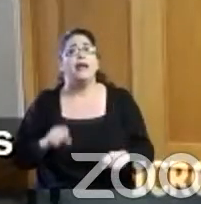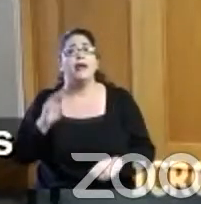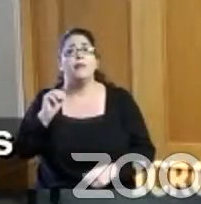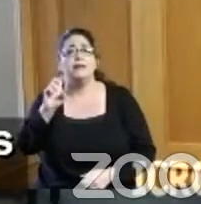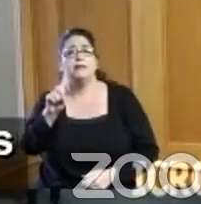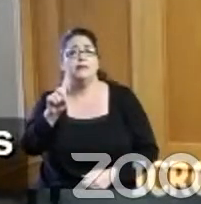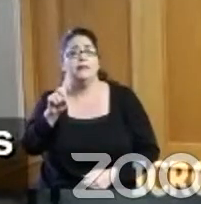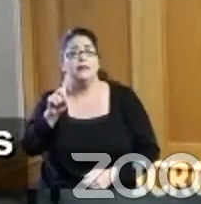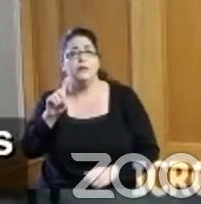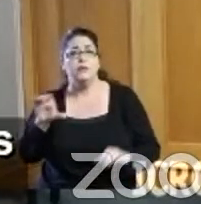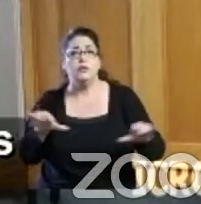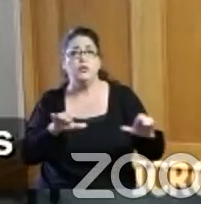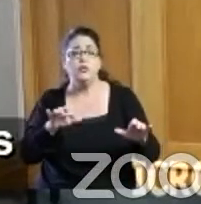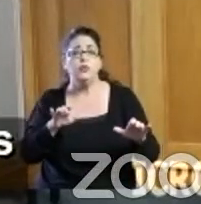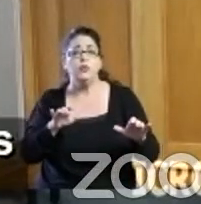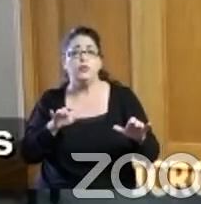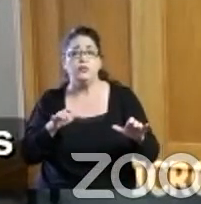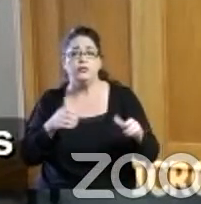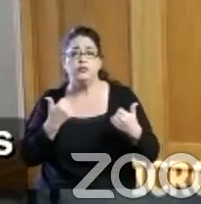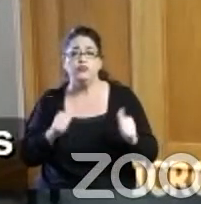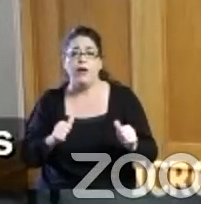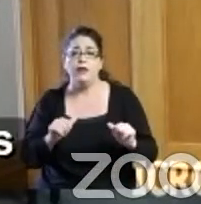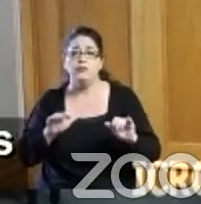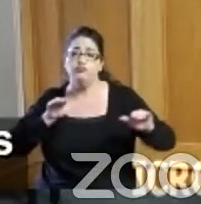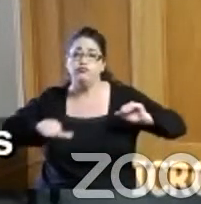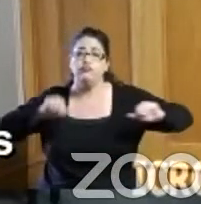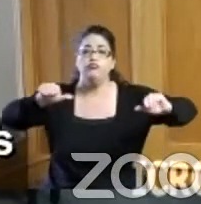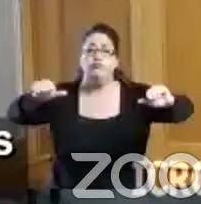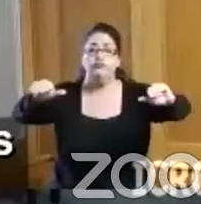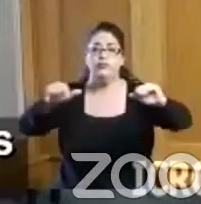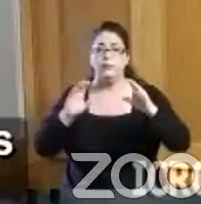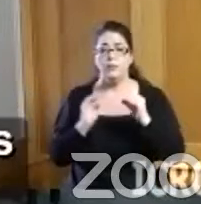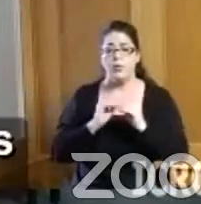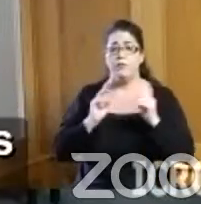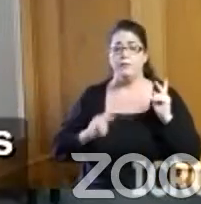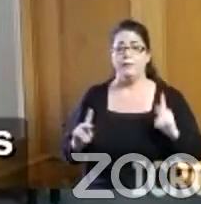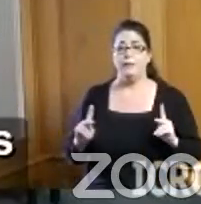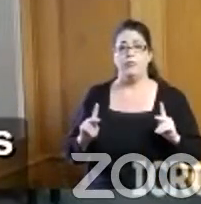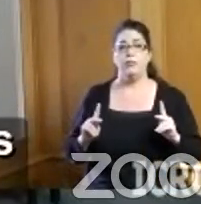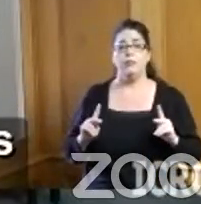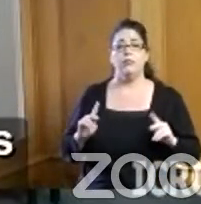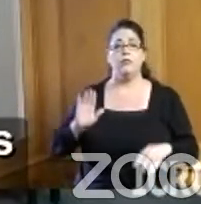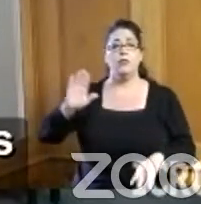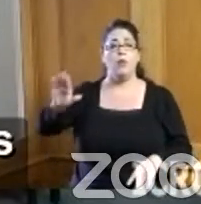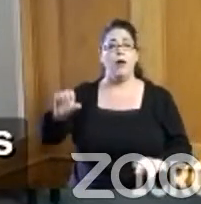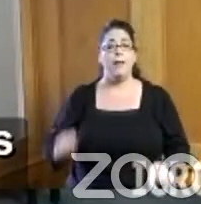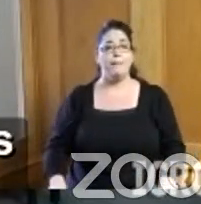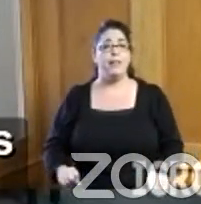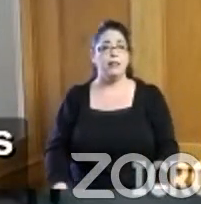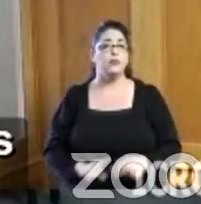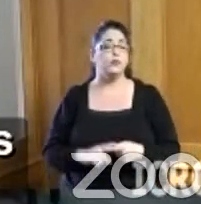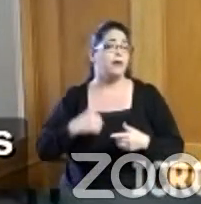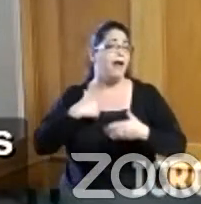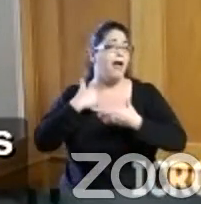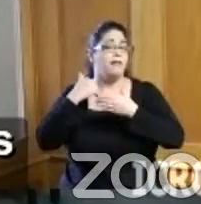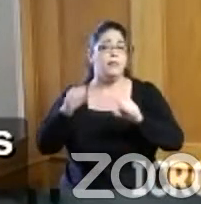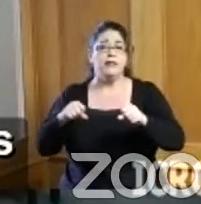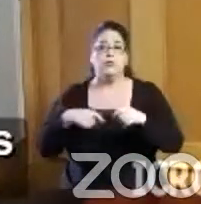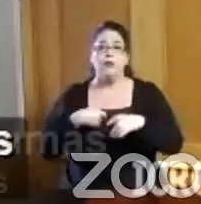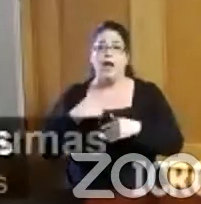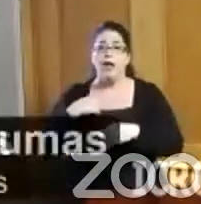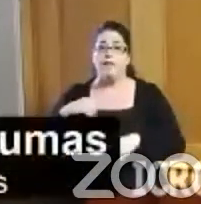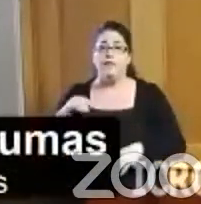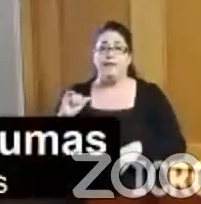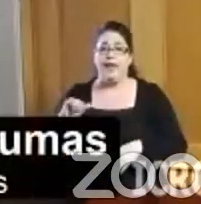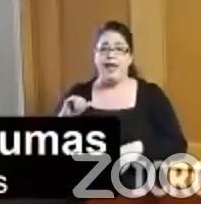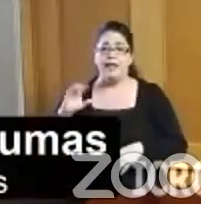maybe pass the word more, let more people know the ability to have some help, some assistance with that SBU program?